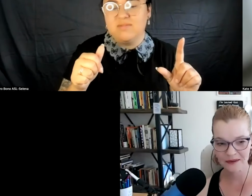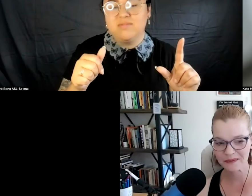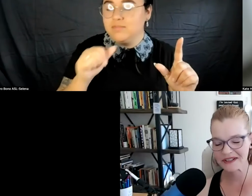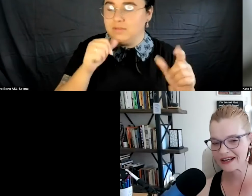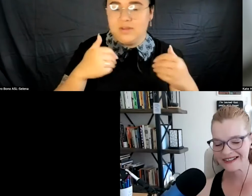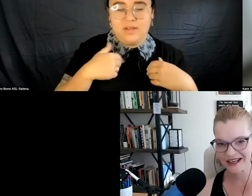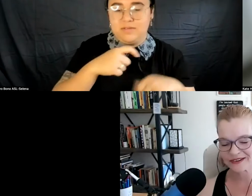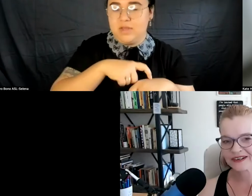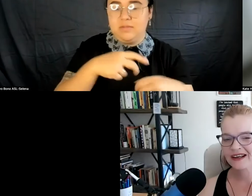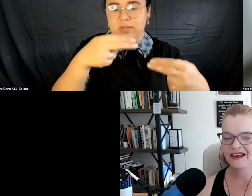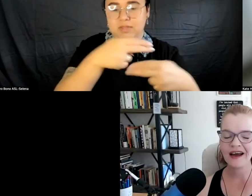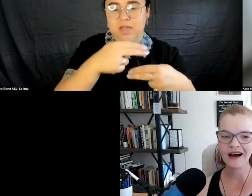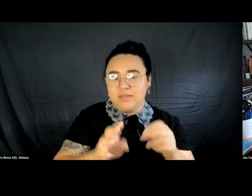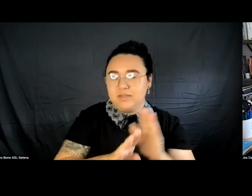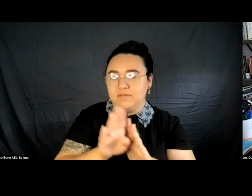have time to put slides together.